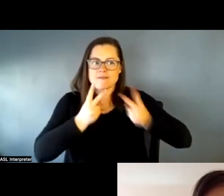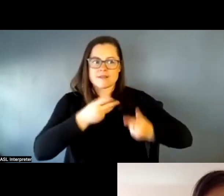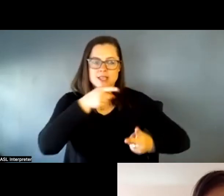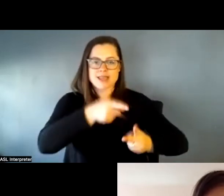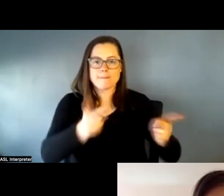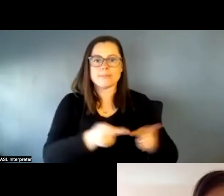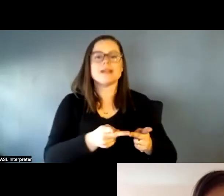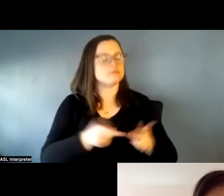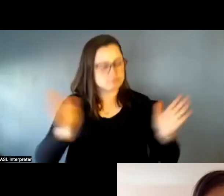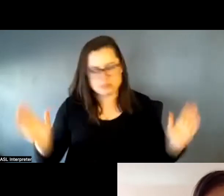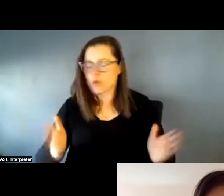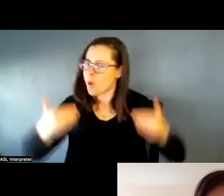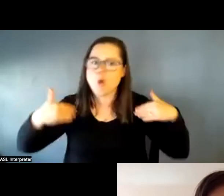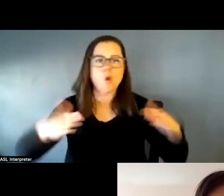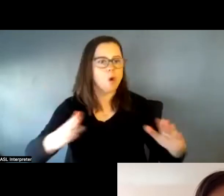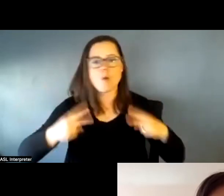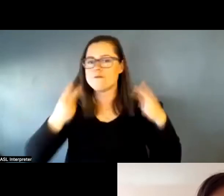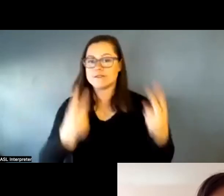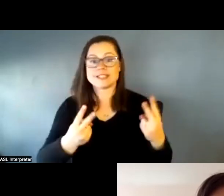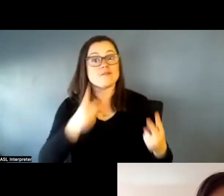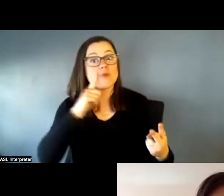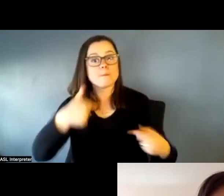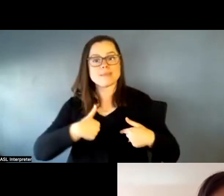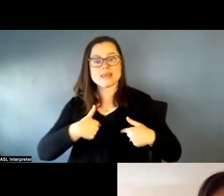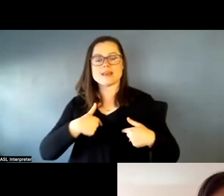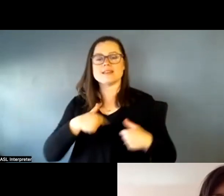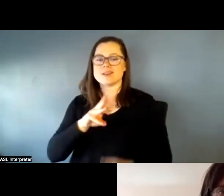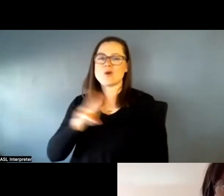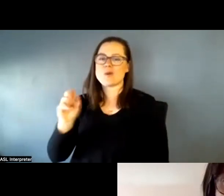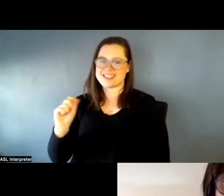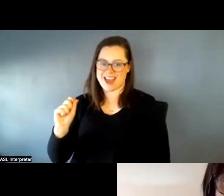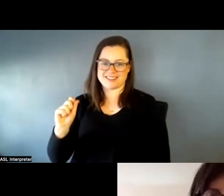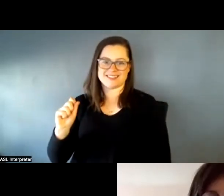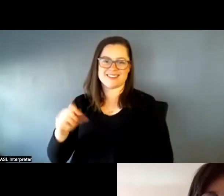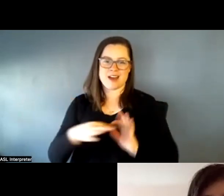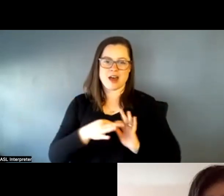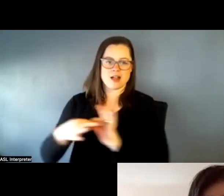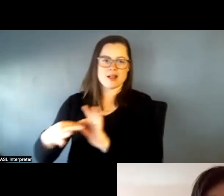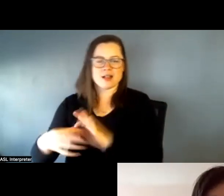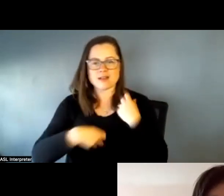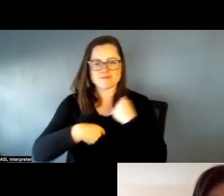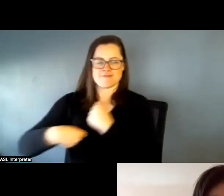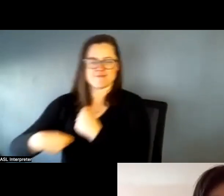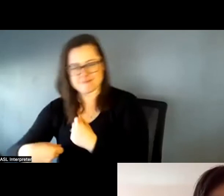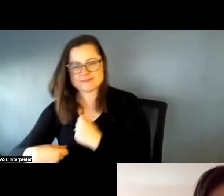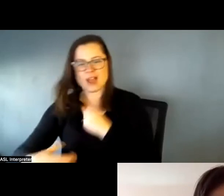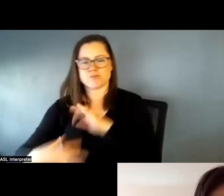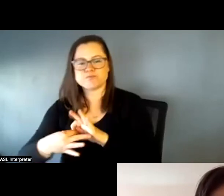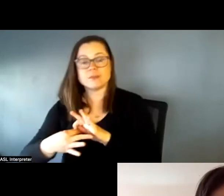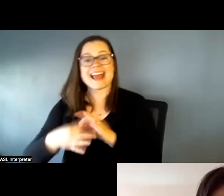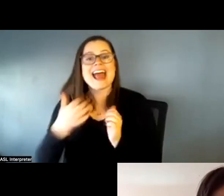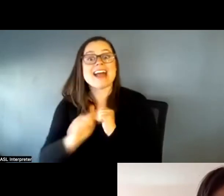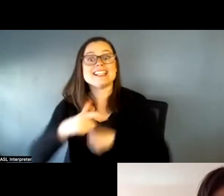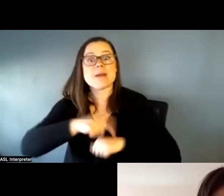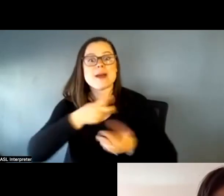so. For me, that's West Seattle. And every time I'm away and I come back into the city and I get near